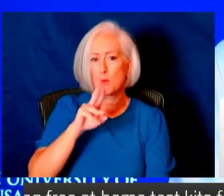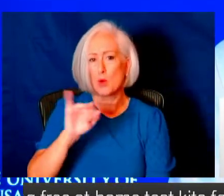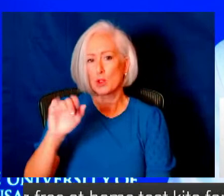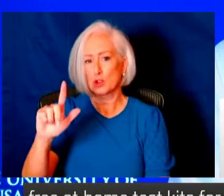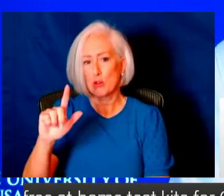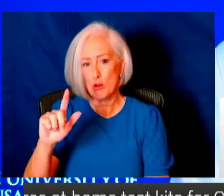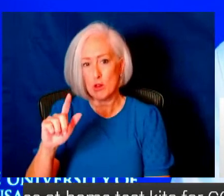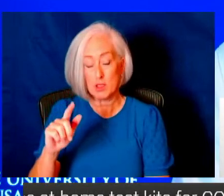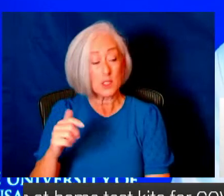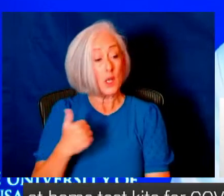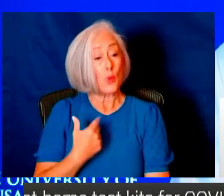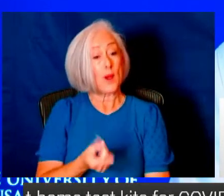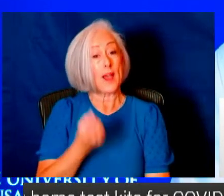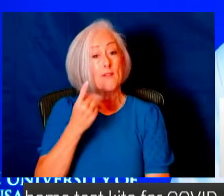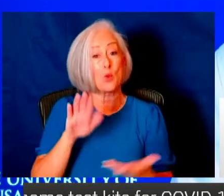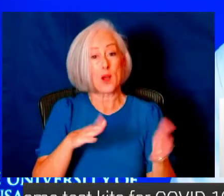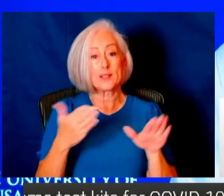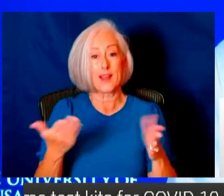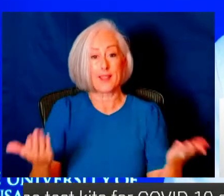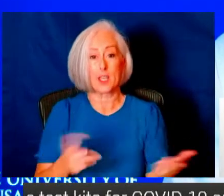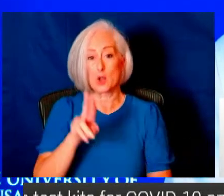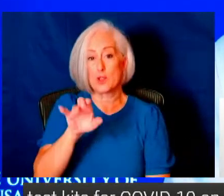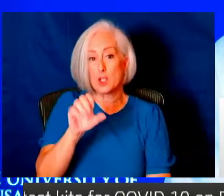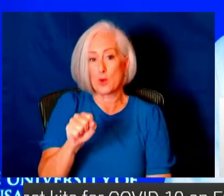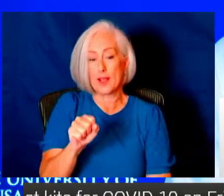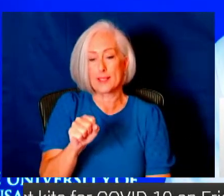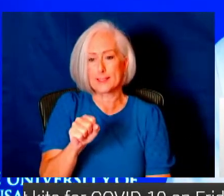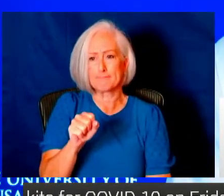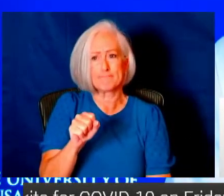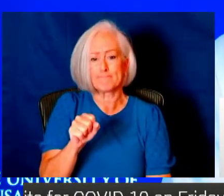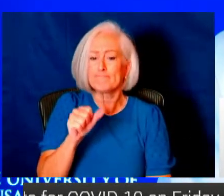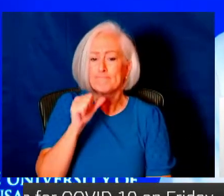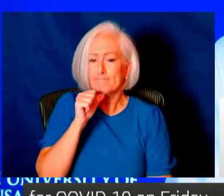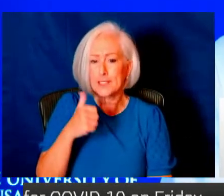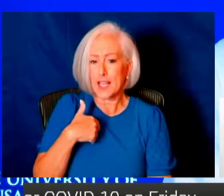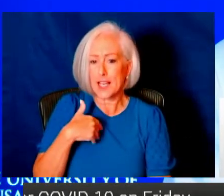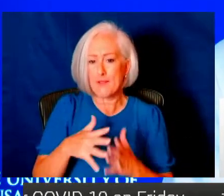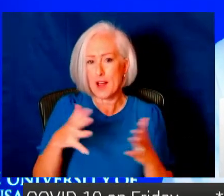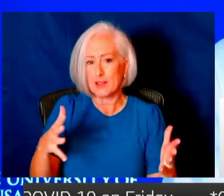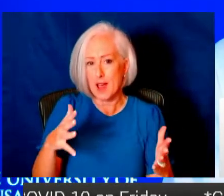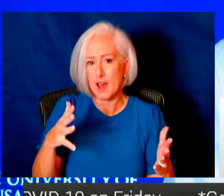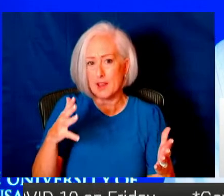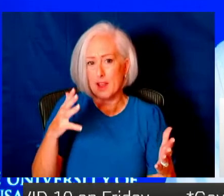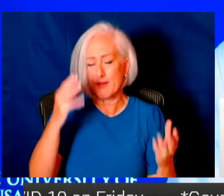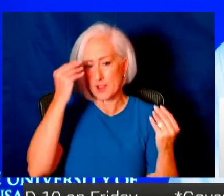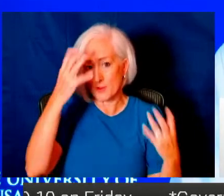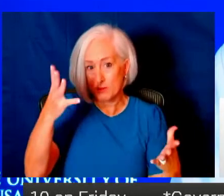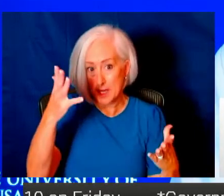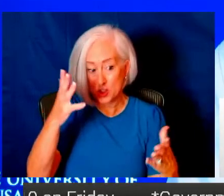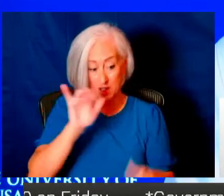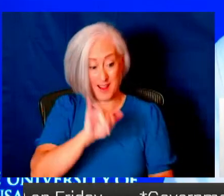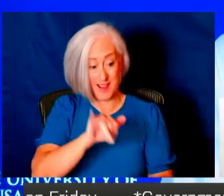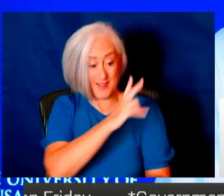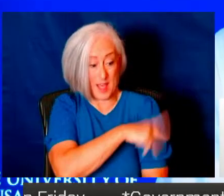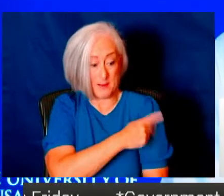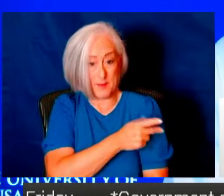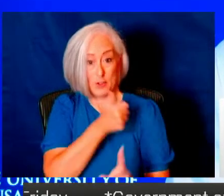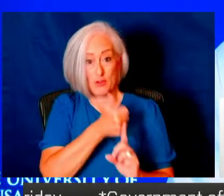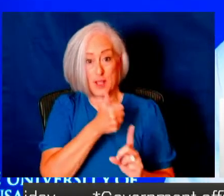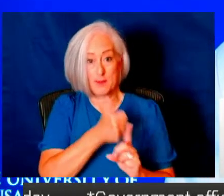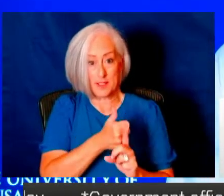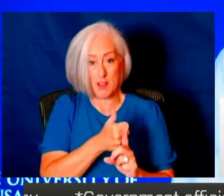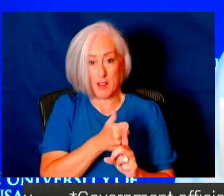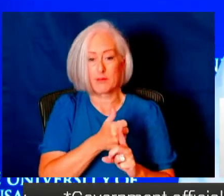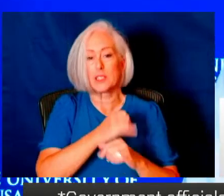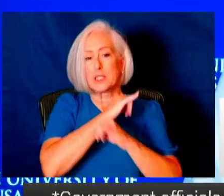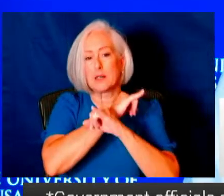isn't much information about this other than the patient was immunocompromised. So I'm sure within the next couple